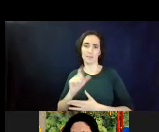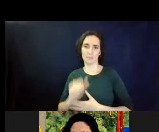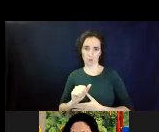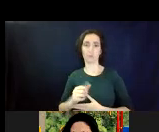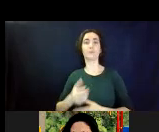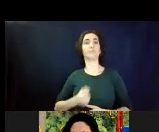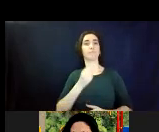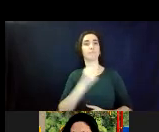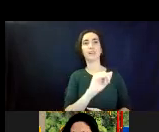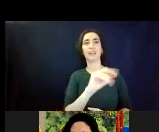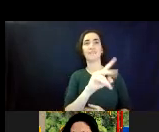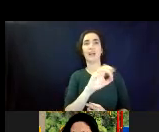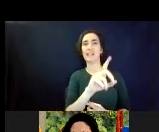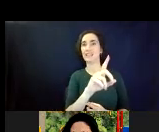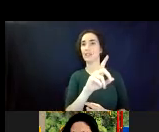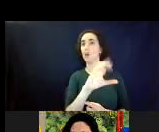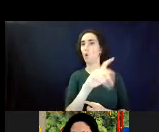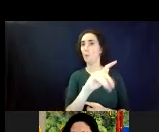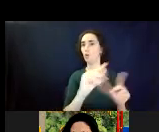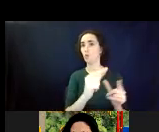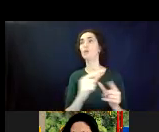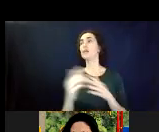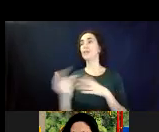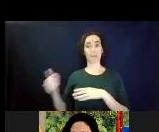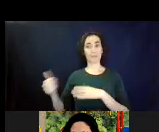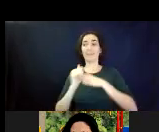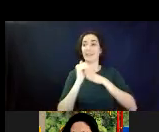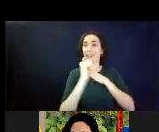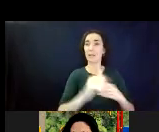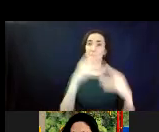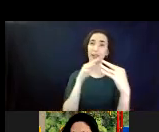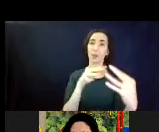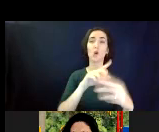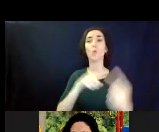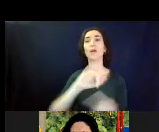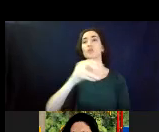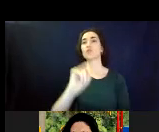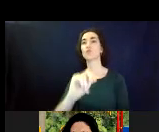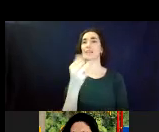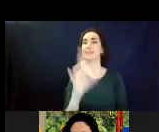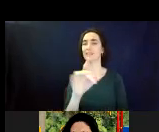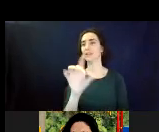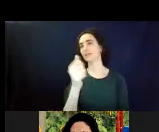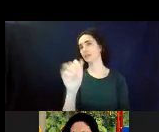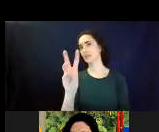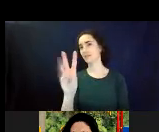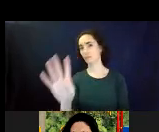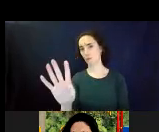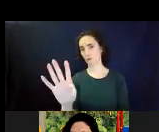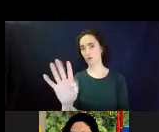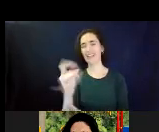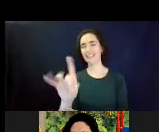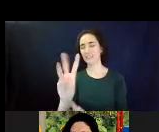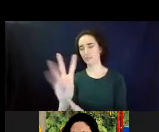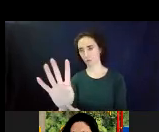into major combat with Confederate forces in June 1864. In the midst of the battle,